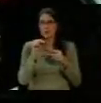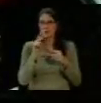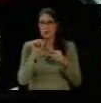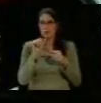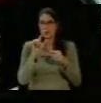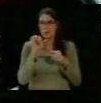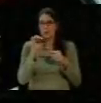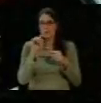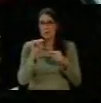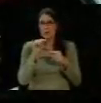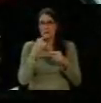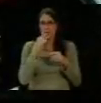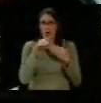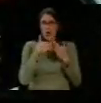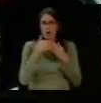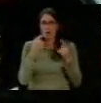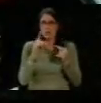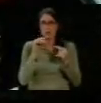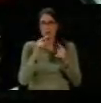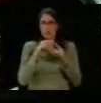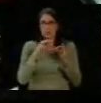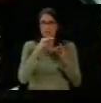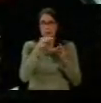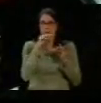that all I was trying to do was delay this project.